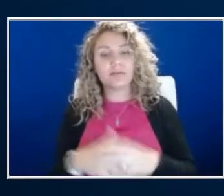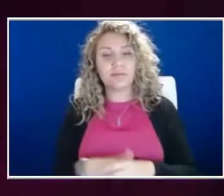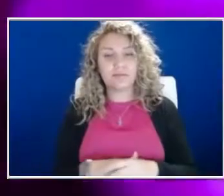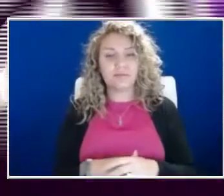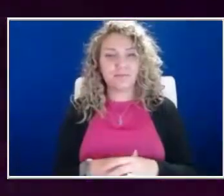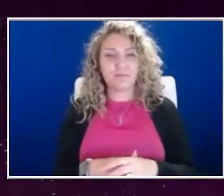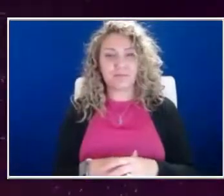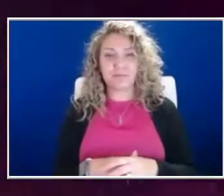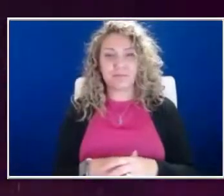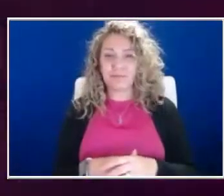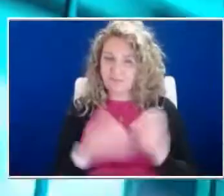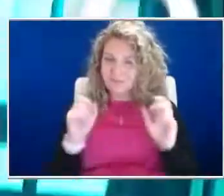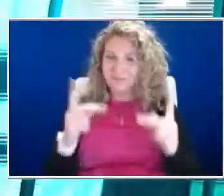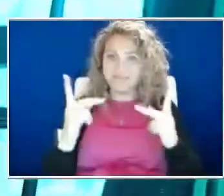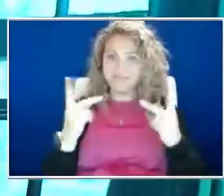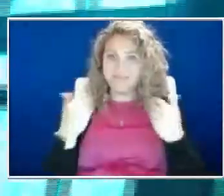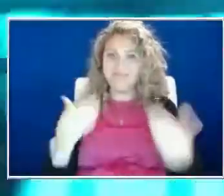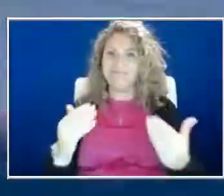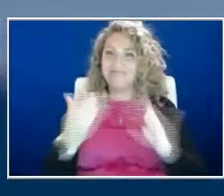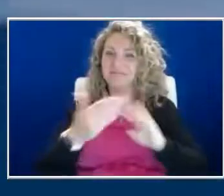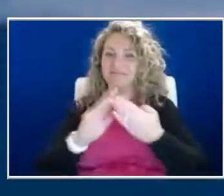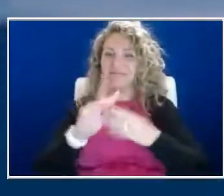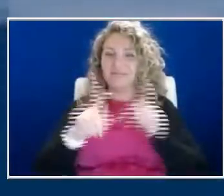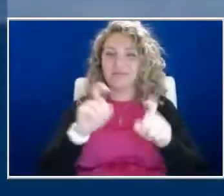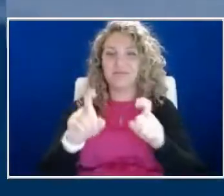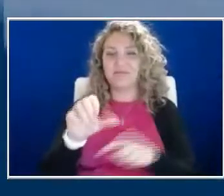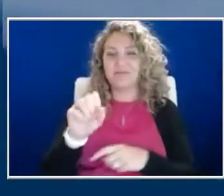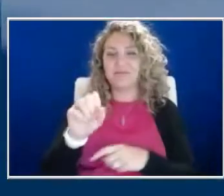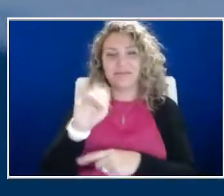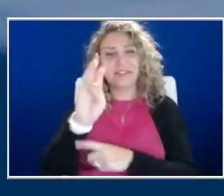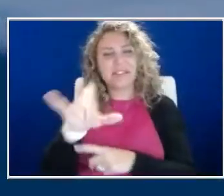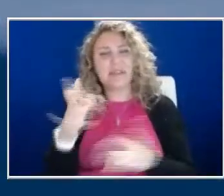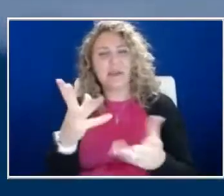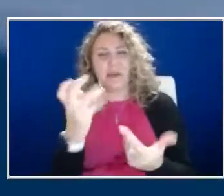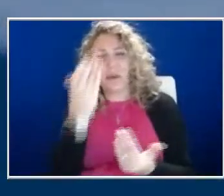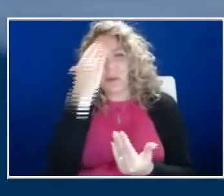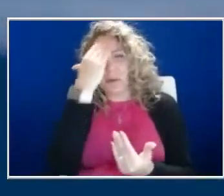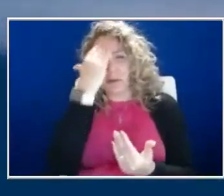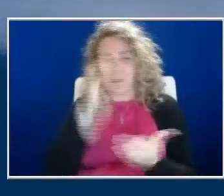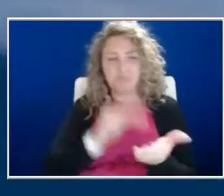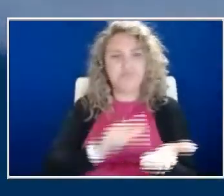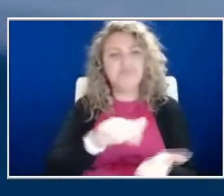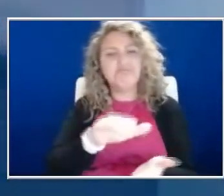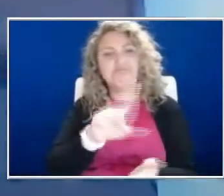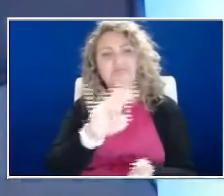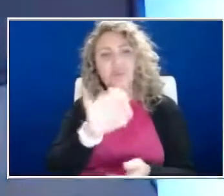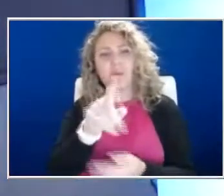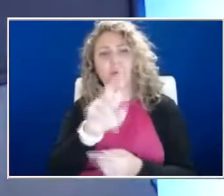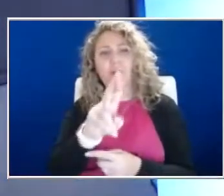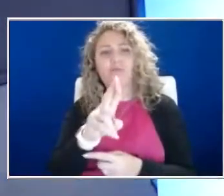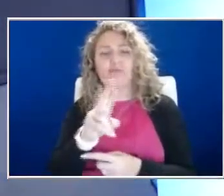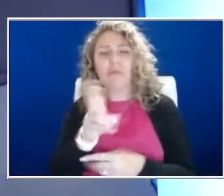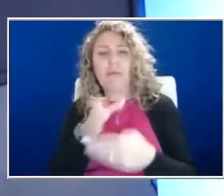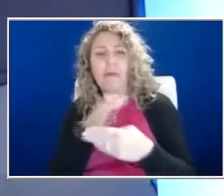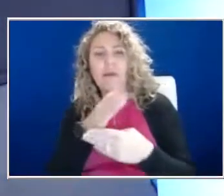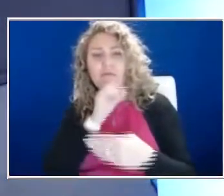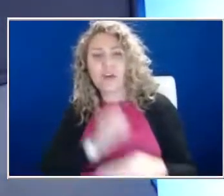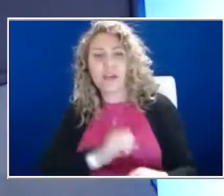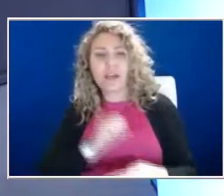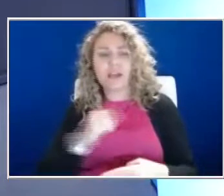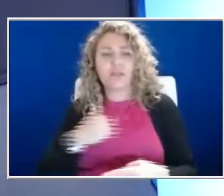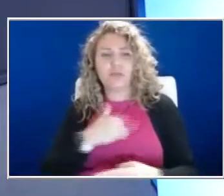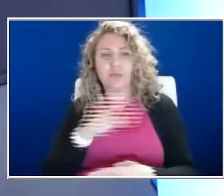get to it. We've got community questions. Sandy wants to know, Dr. Wagner, she heard the average age of breast cancer in women is 63. Is